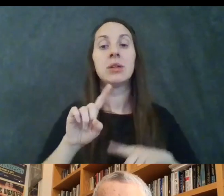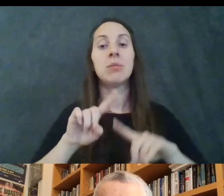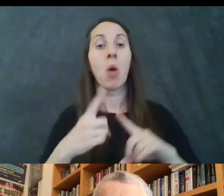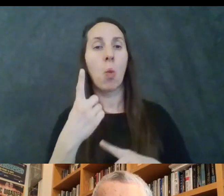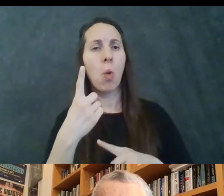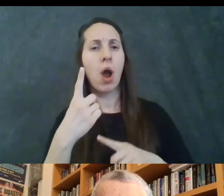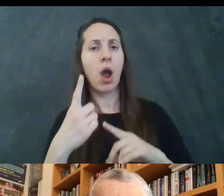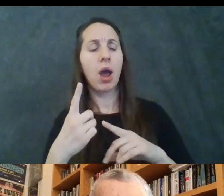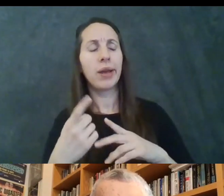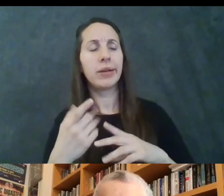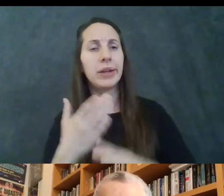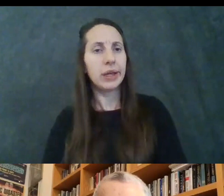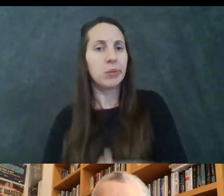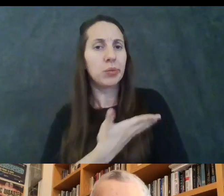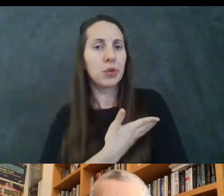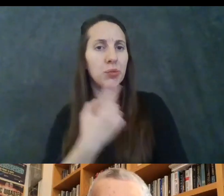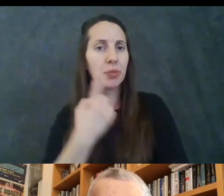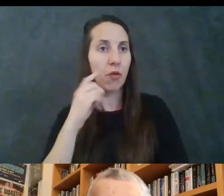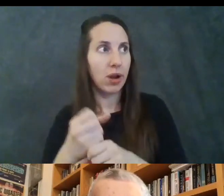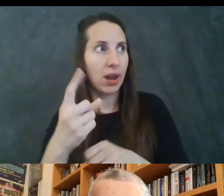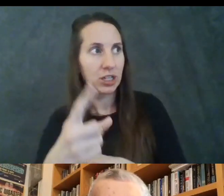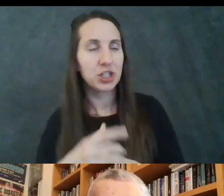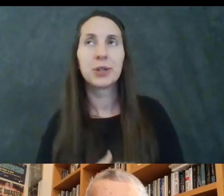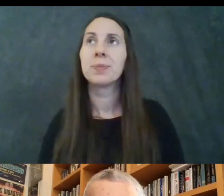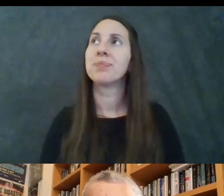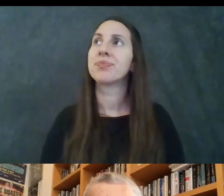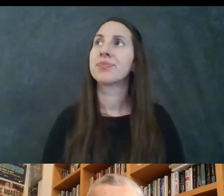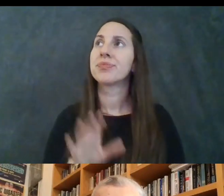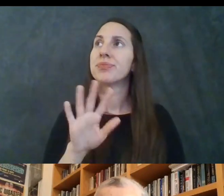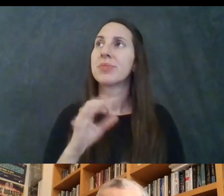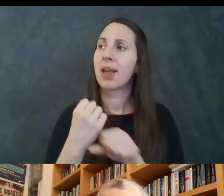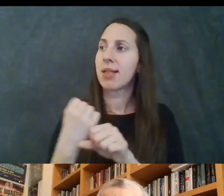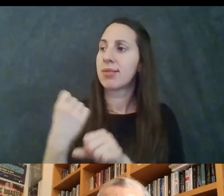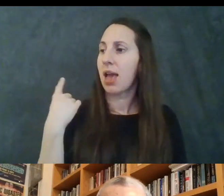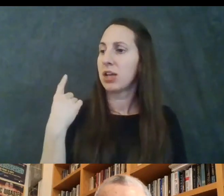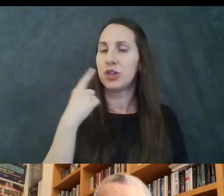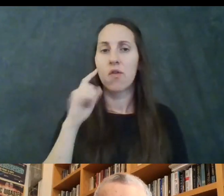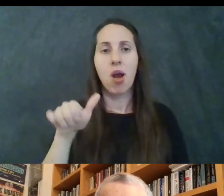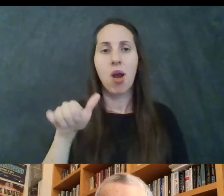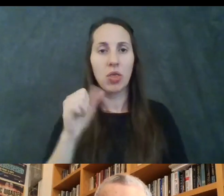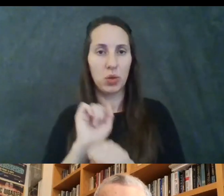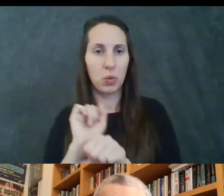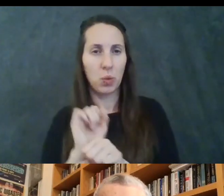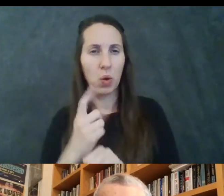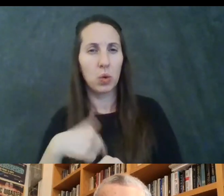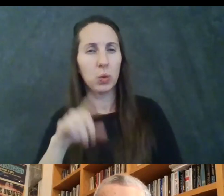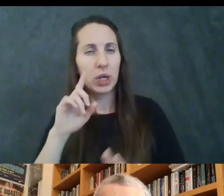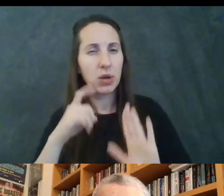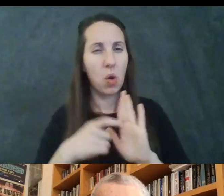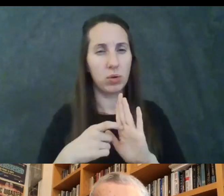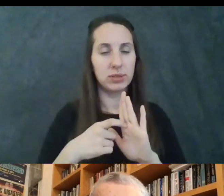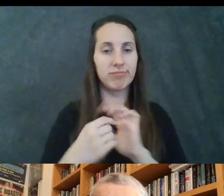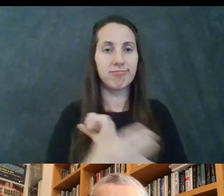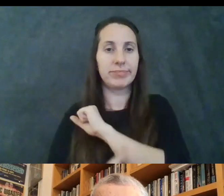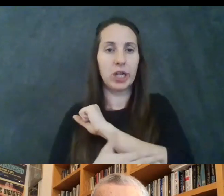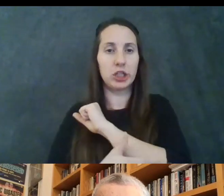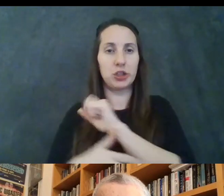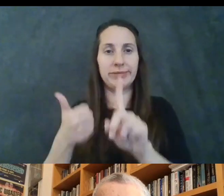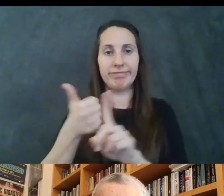a year ago on other work, we determined, as most did, that the country had reached about